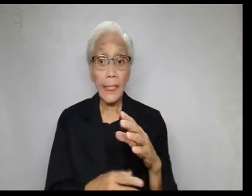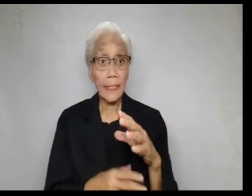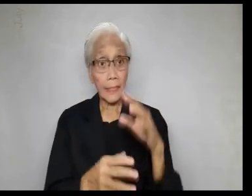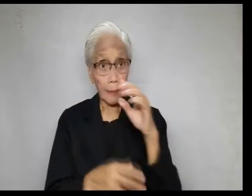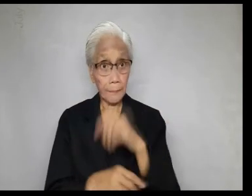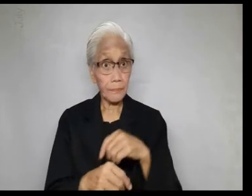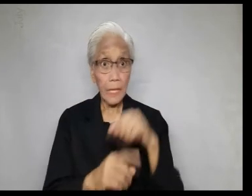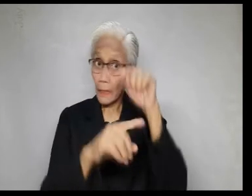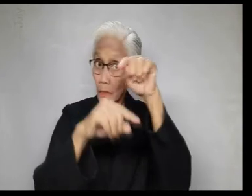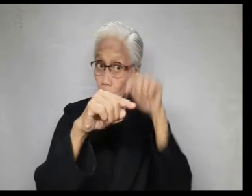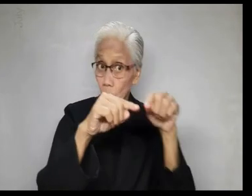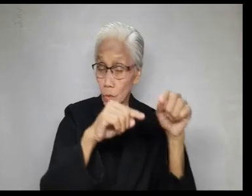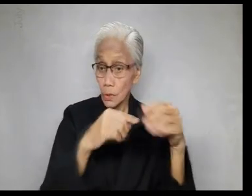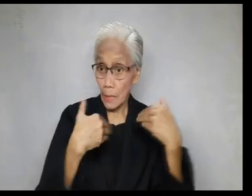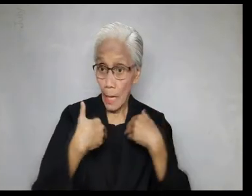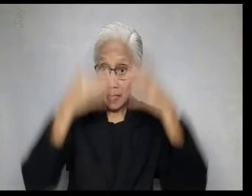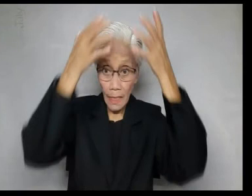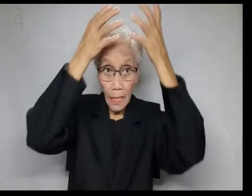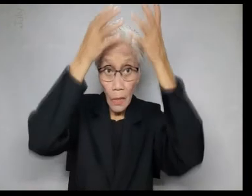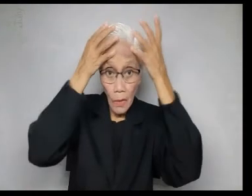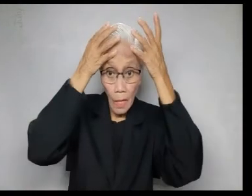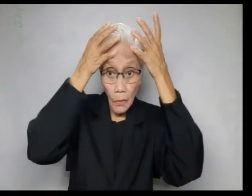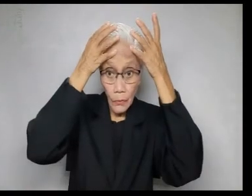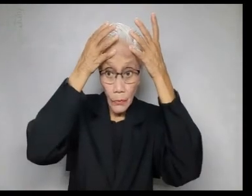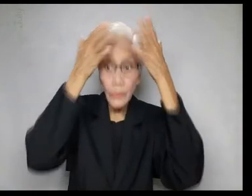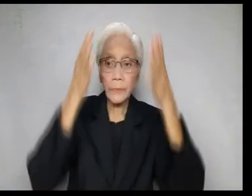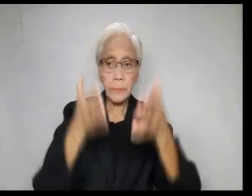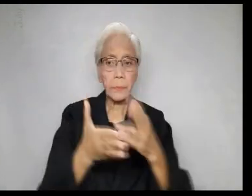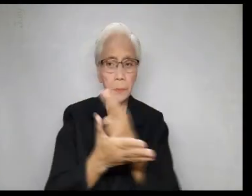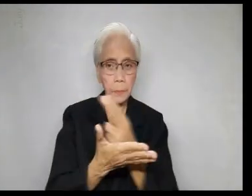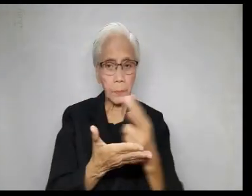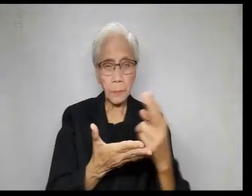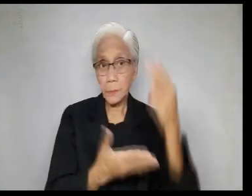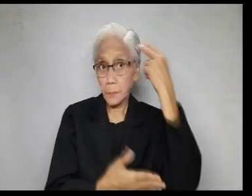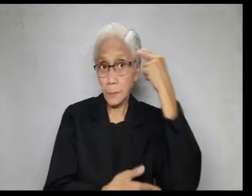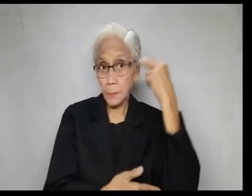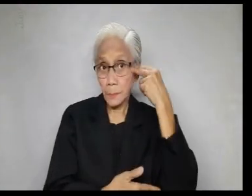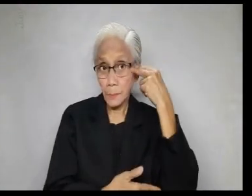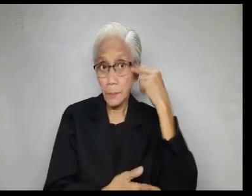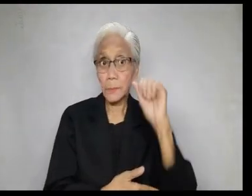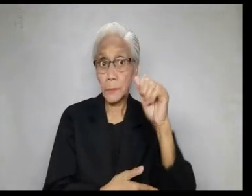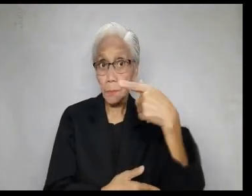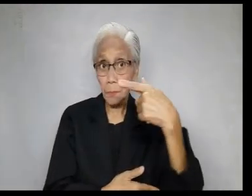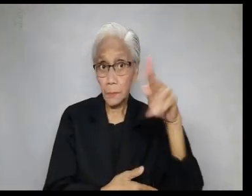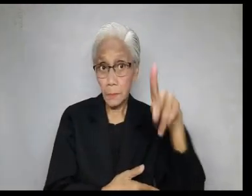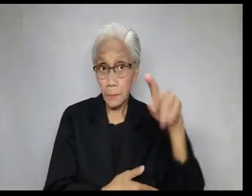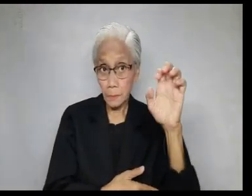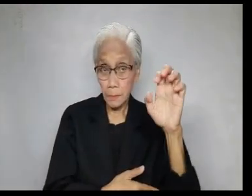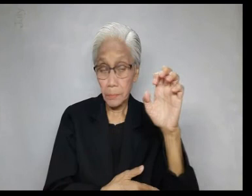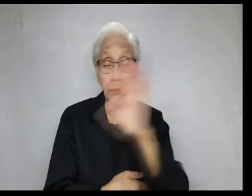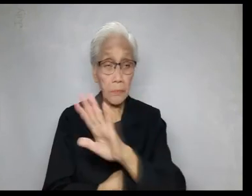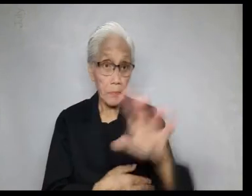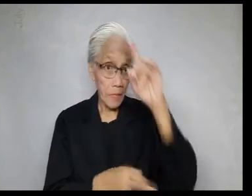this. Be thankful instead, my friends, that thorns are the crown that adorned